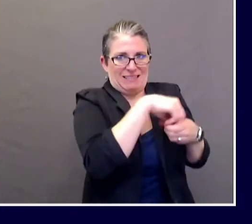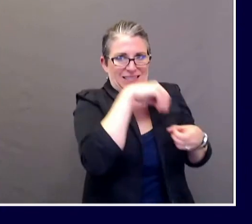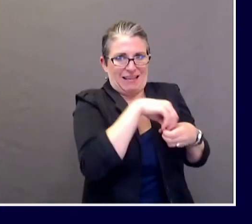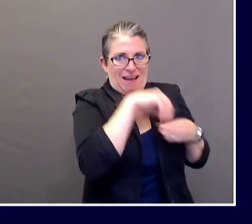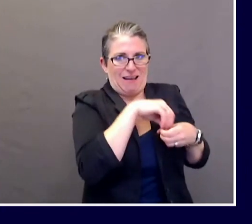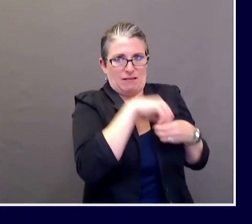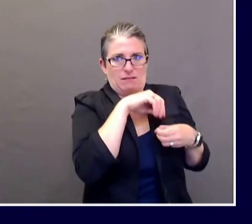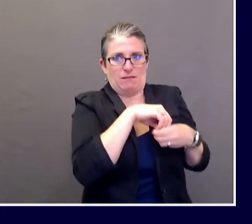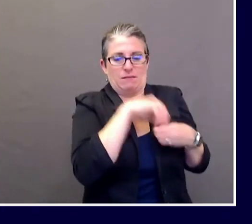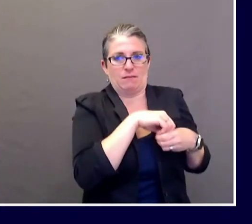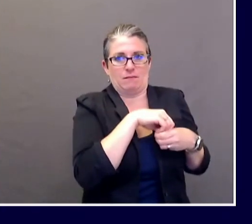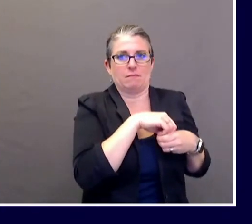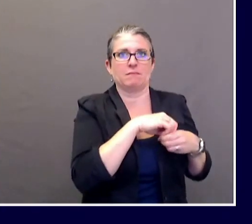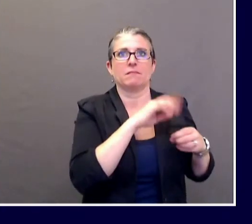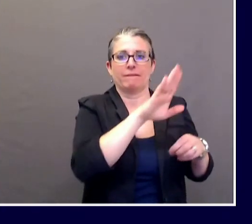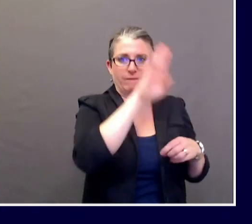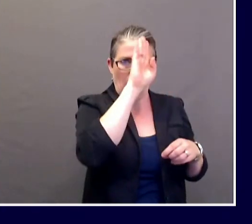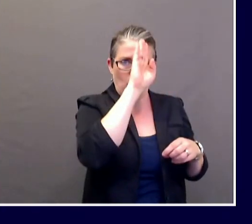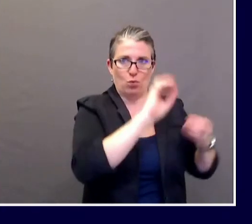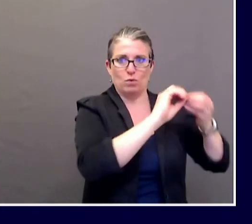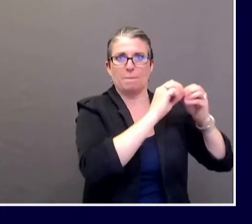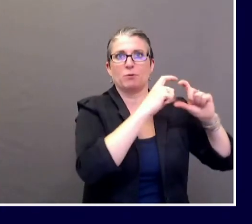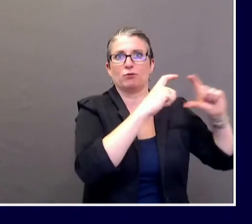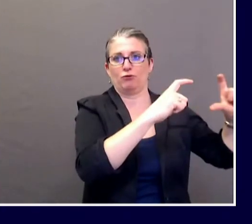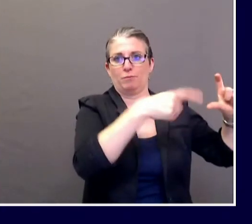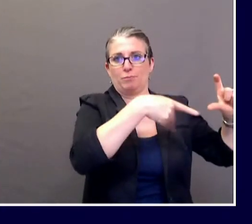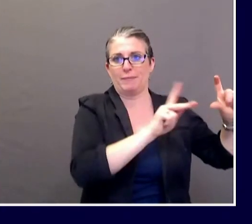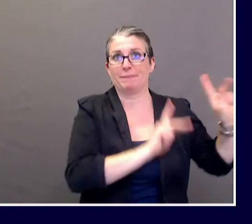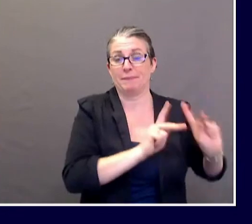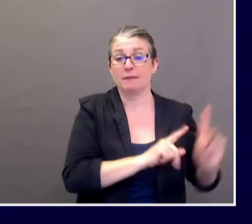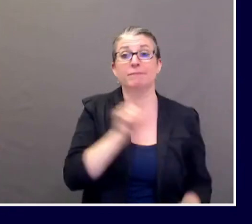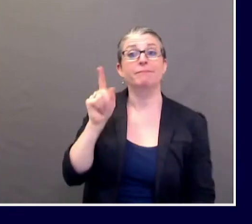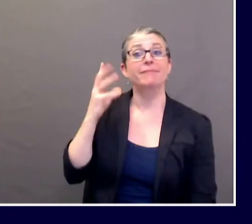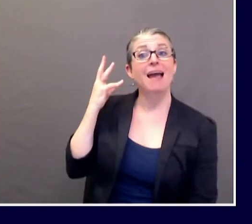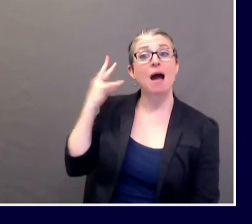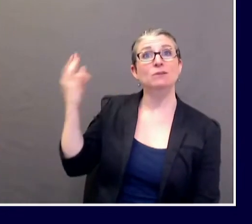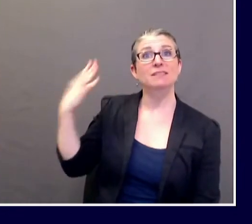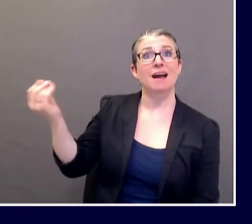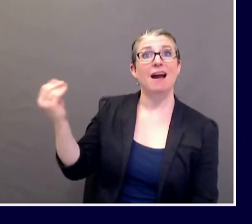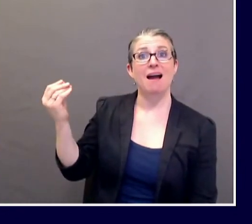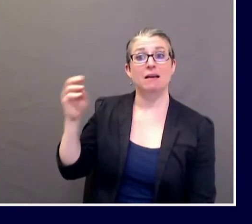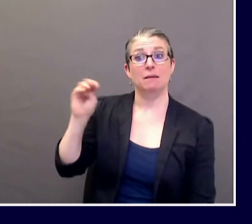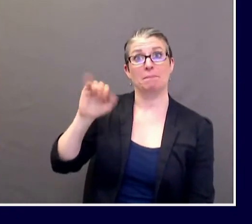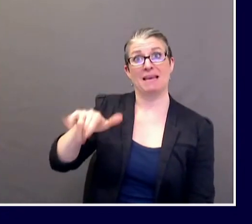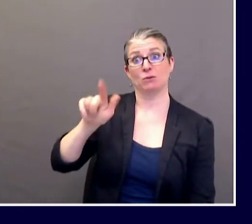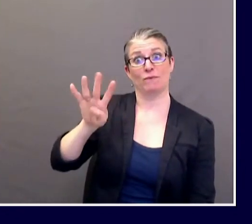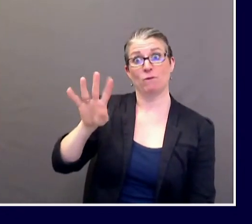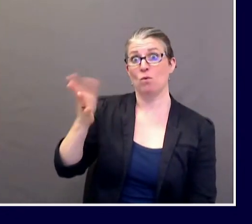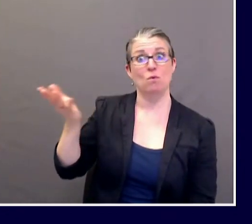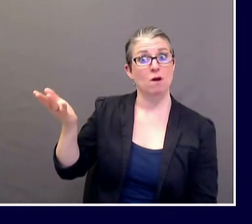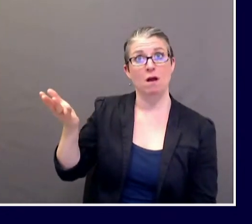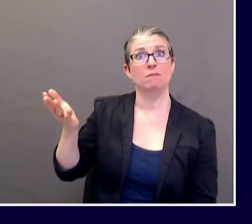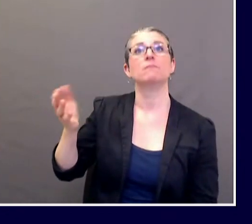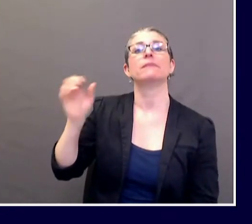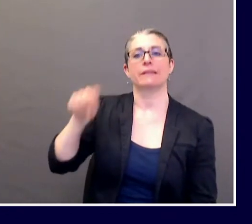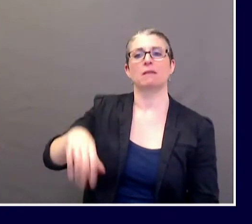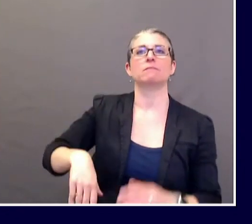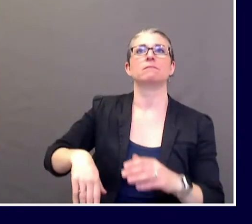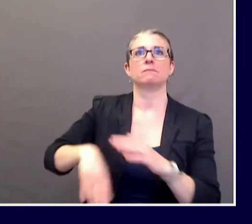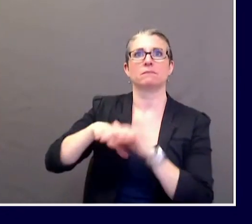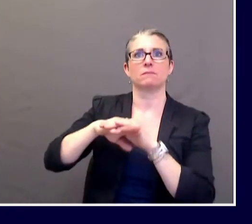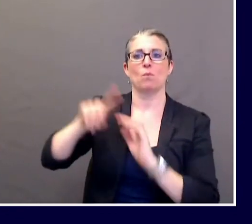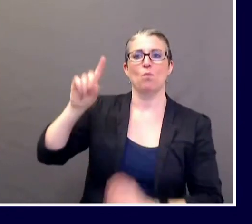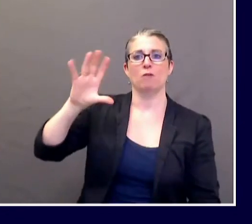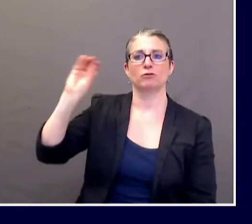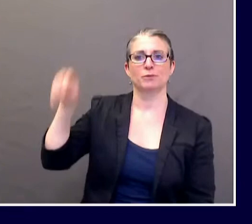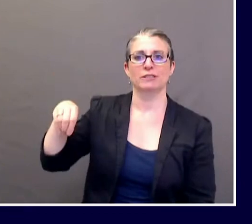family, that's a setting where we think that the transmission of COVID-19 is very, very low. Your risk is very, very low. So you don't now